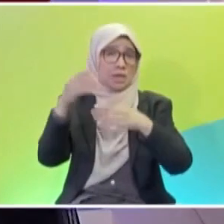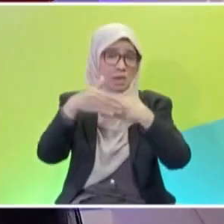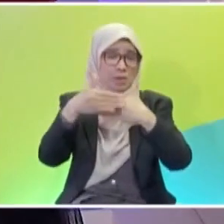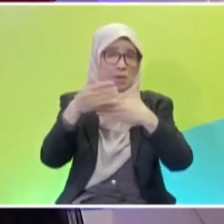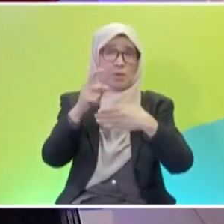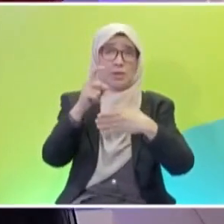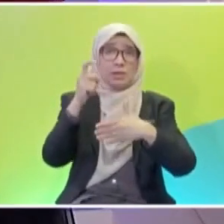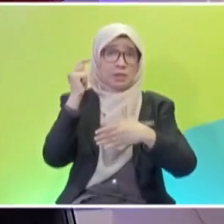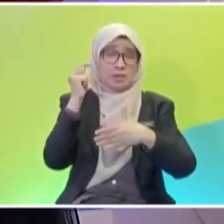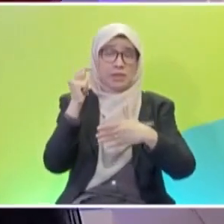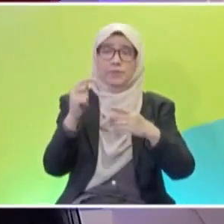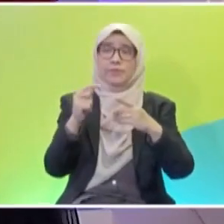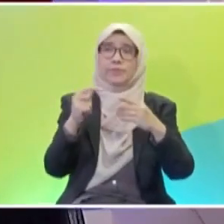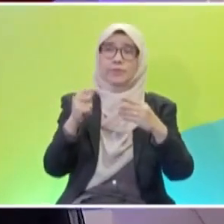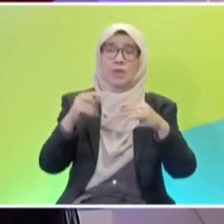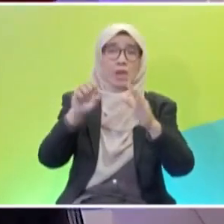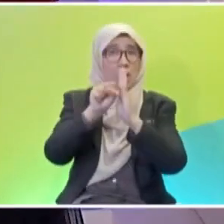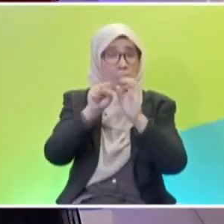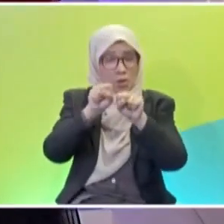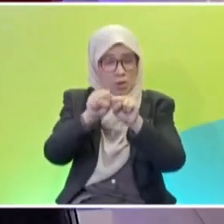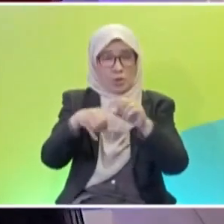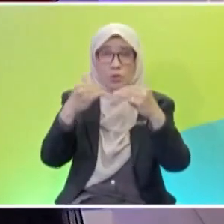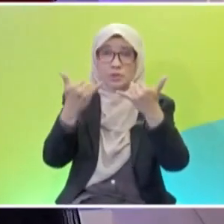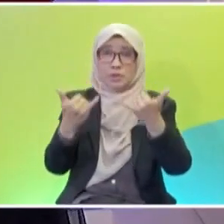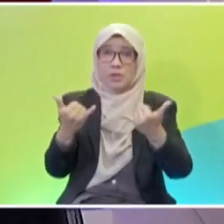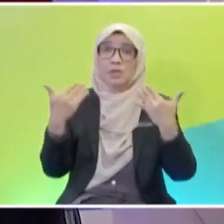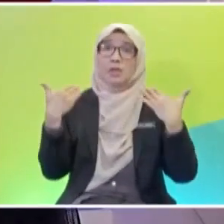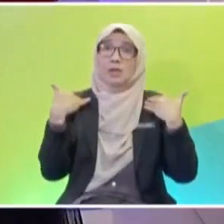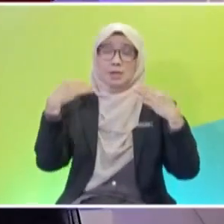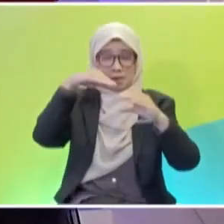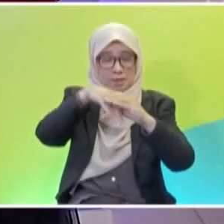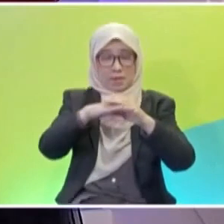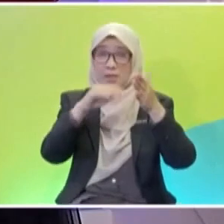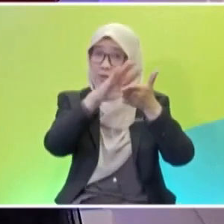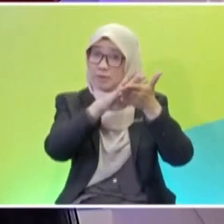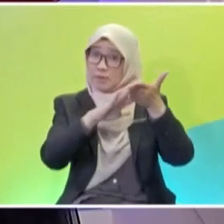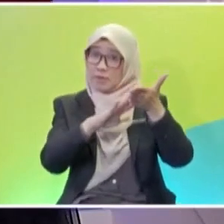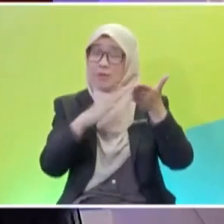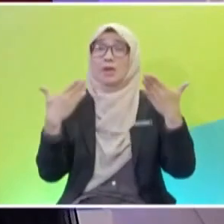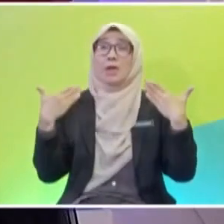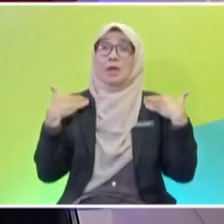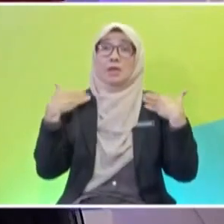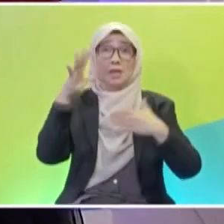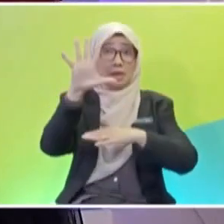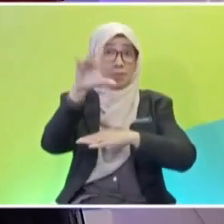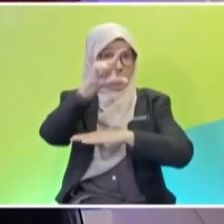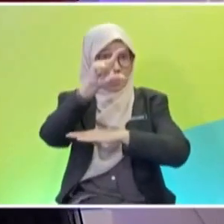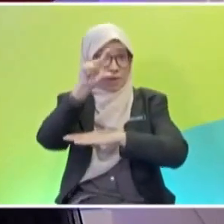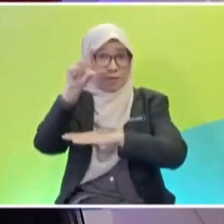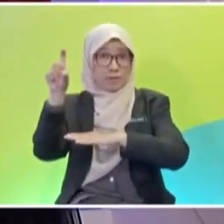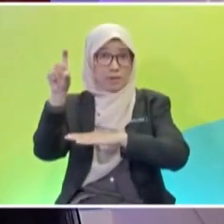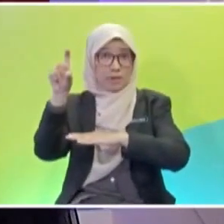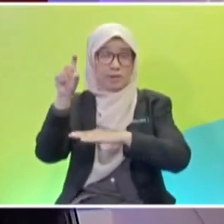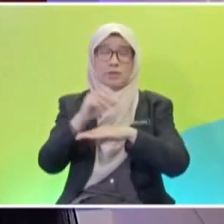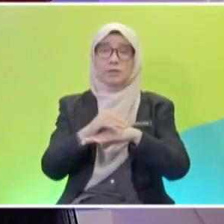I will assign a paragraph to each of my girls at home. Mm-hmm. So there are 5 paragraphs in the text. So